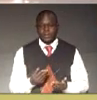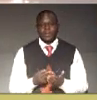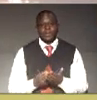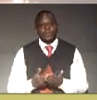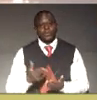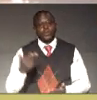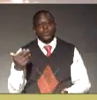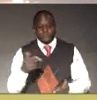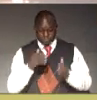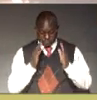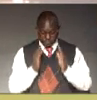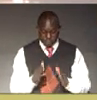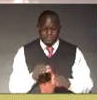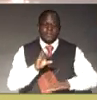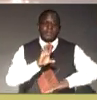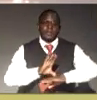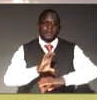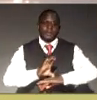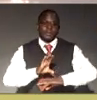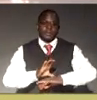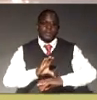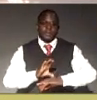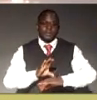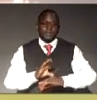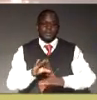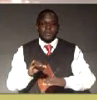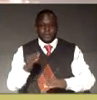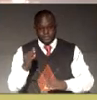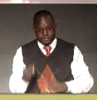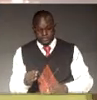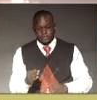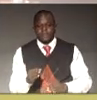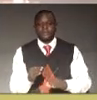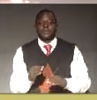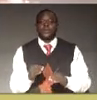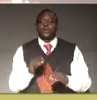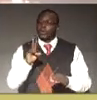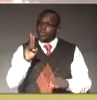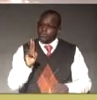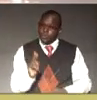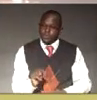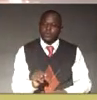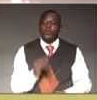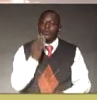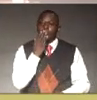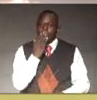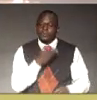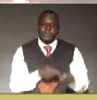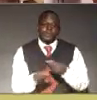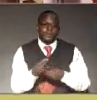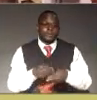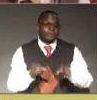are concerned with using the church for entering sacraments, no oil is